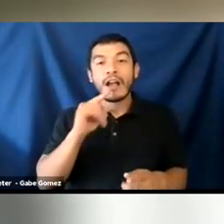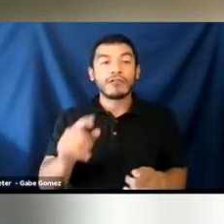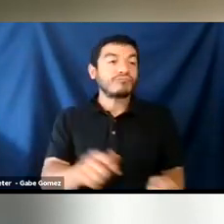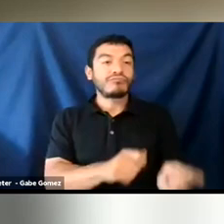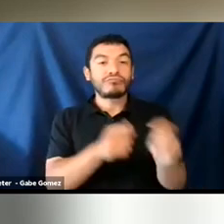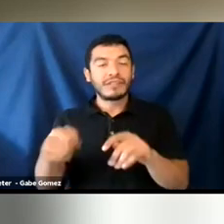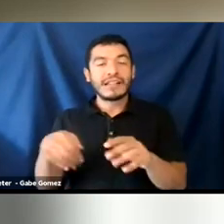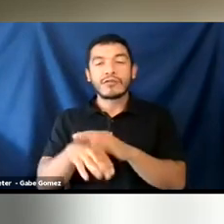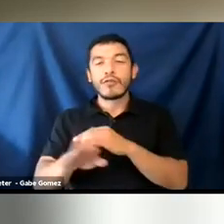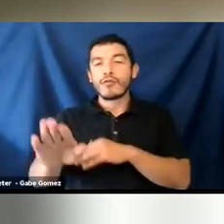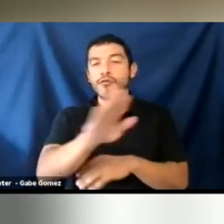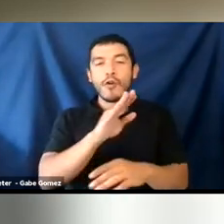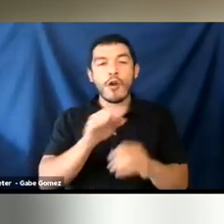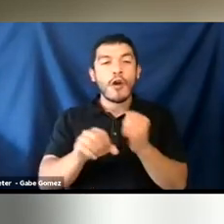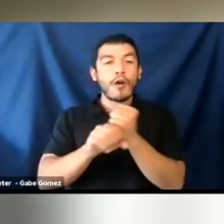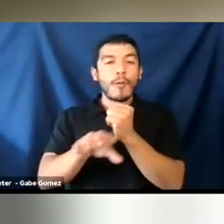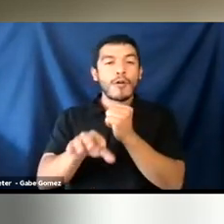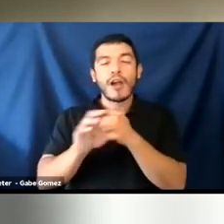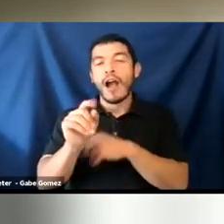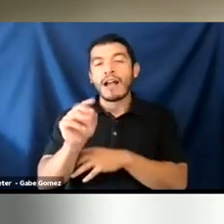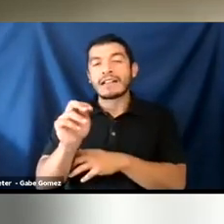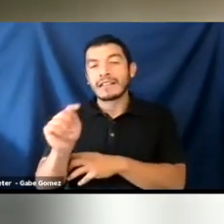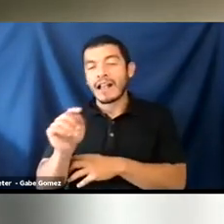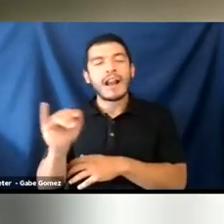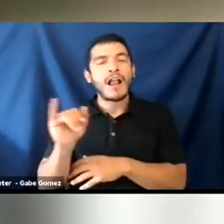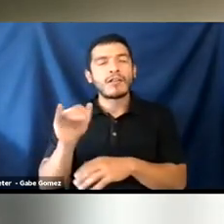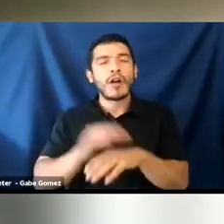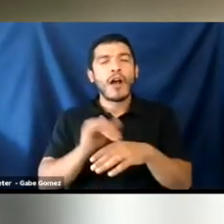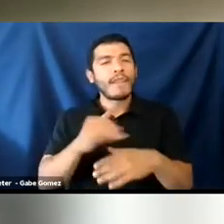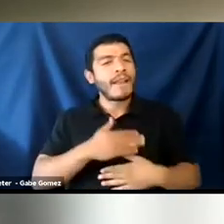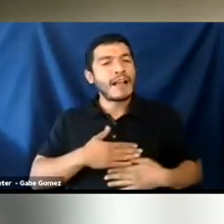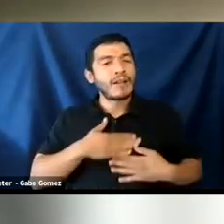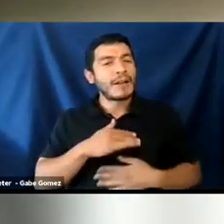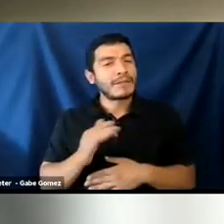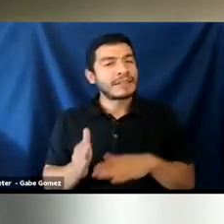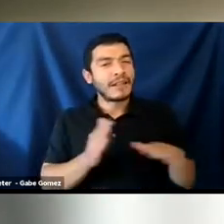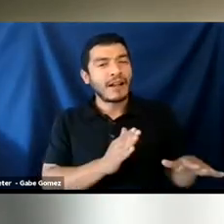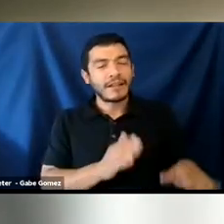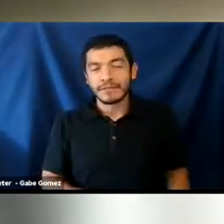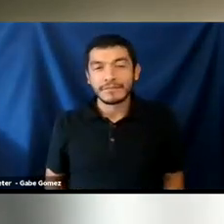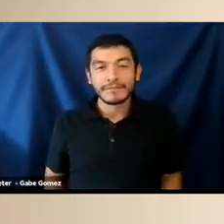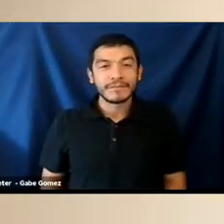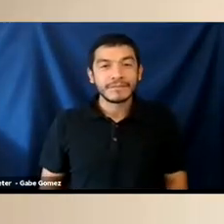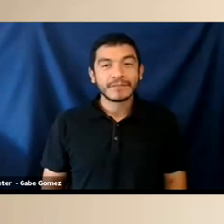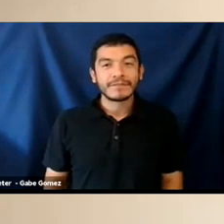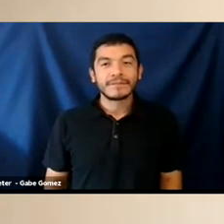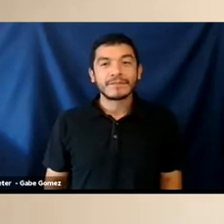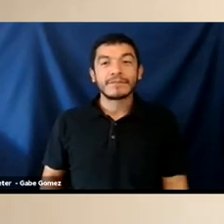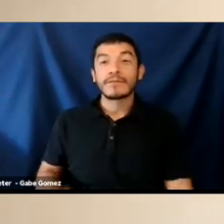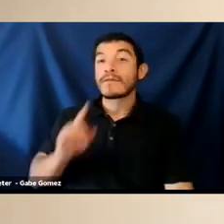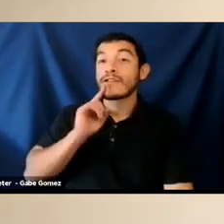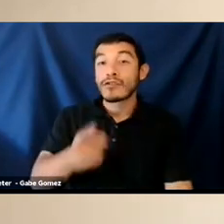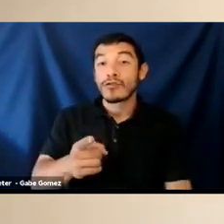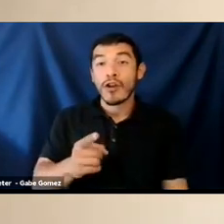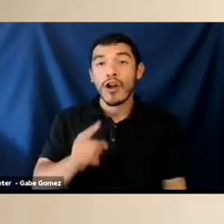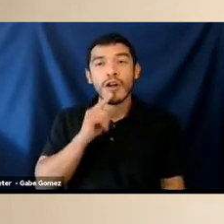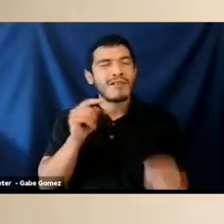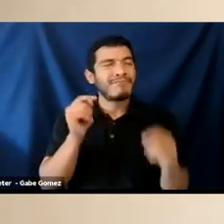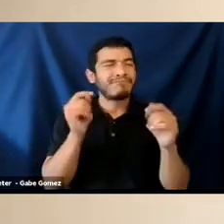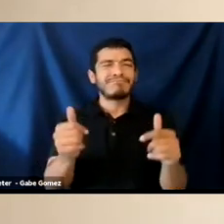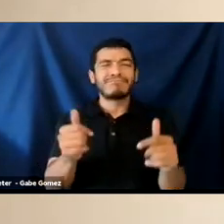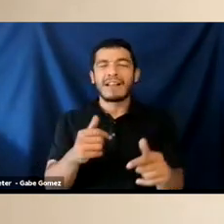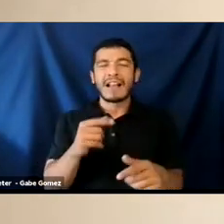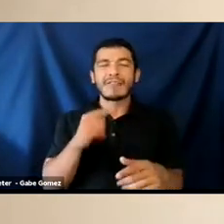translated into your commercial content and on the entertainment side? Sure, and yeah, just to briefly fly in for